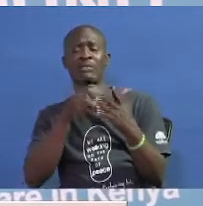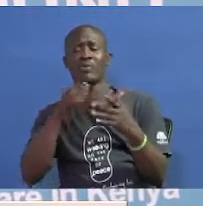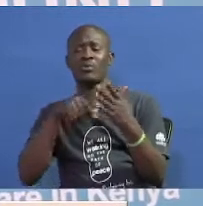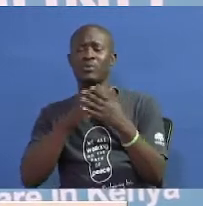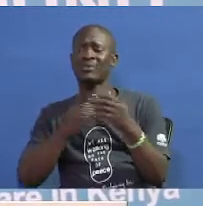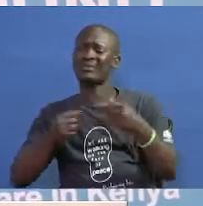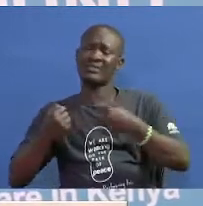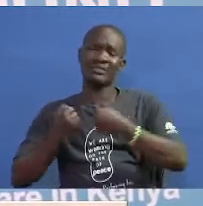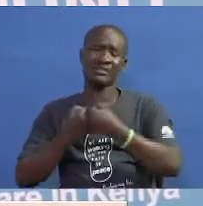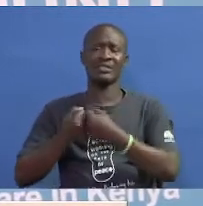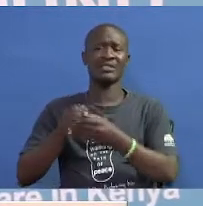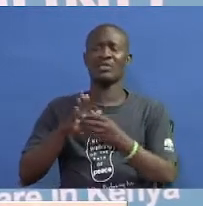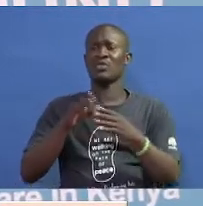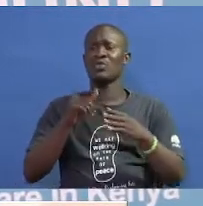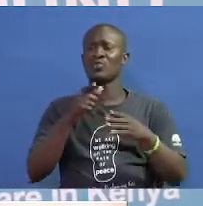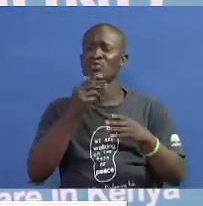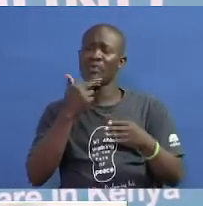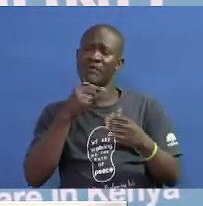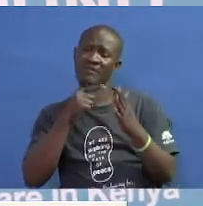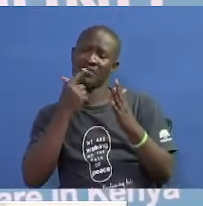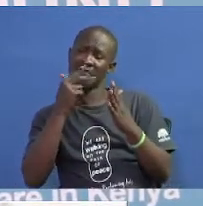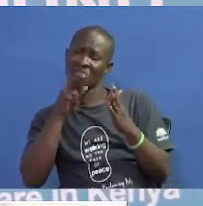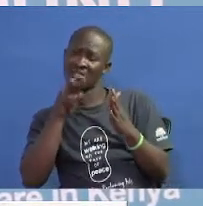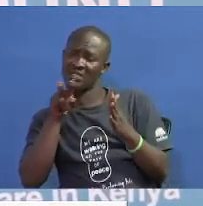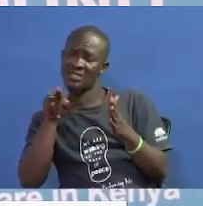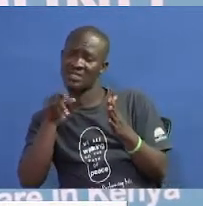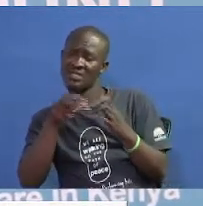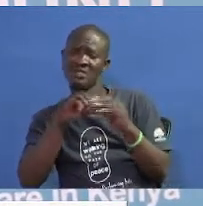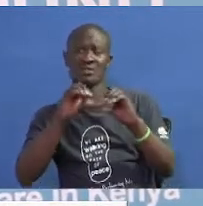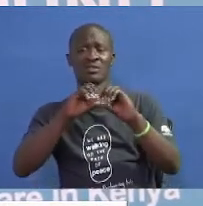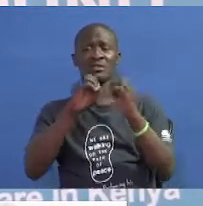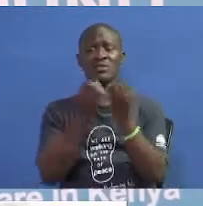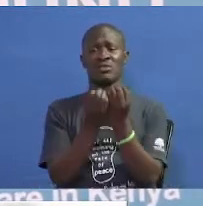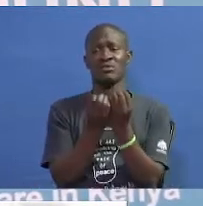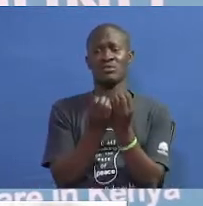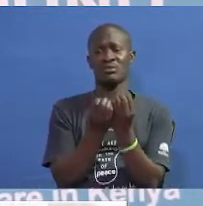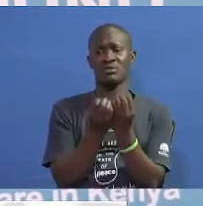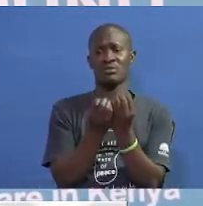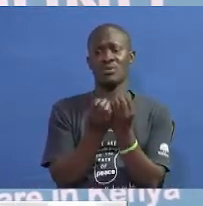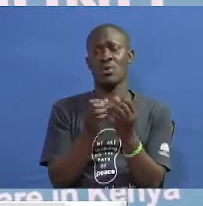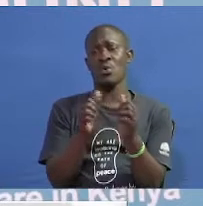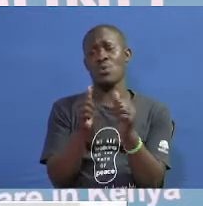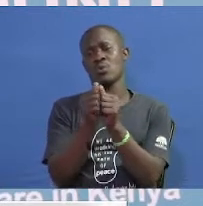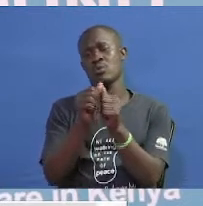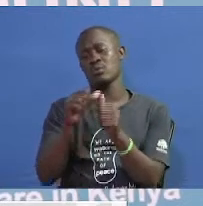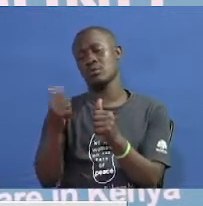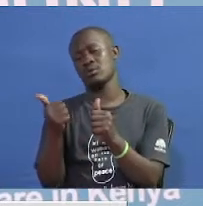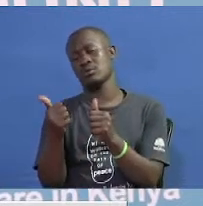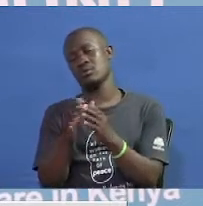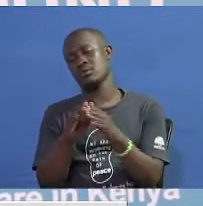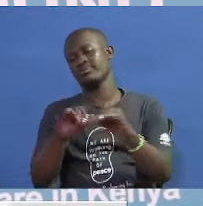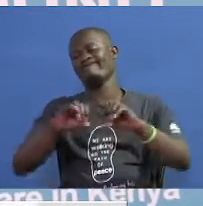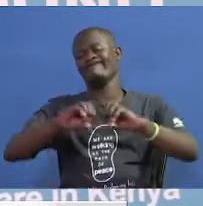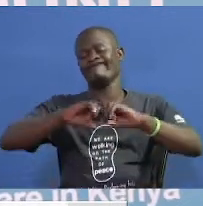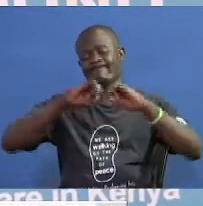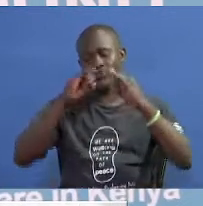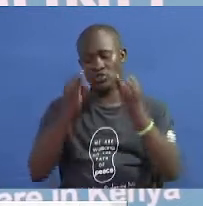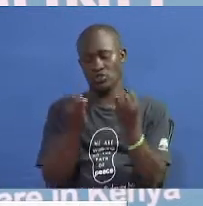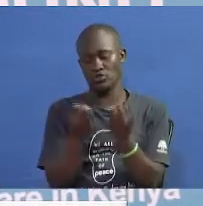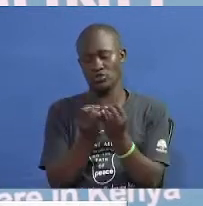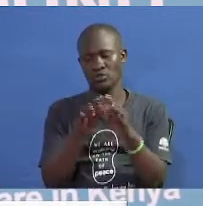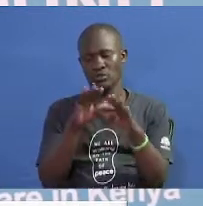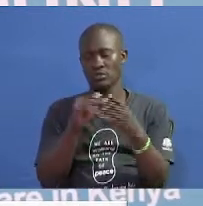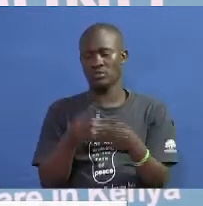are some of the challenges that you've encountered as an organization in subordination with other, institutions